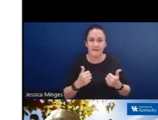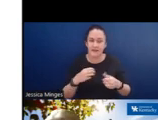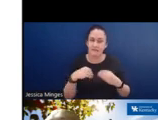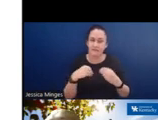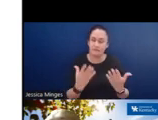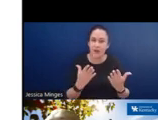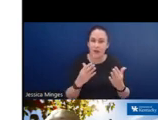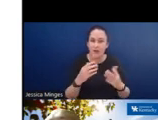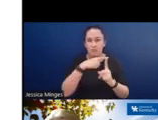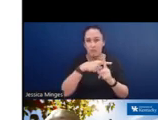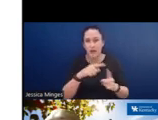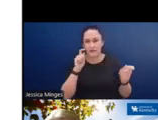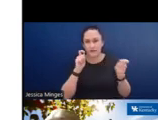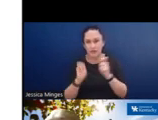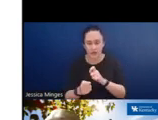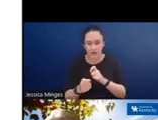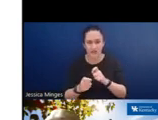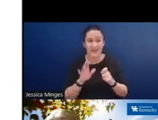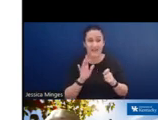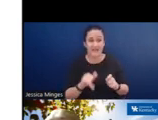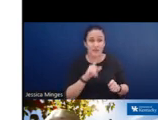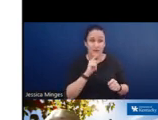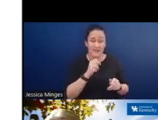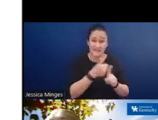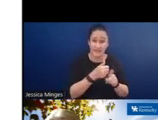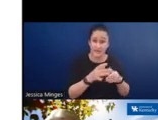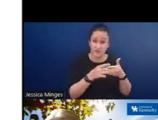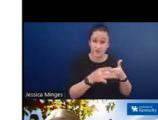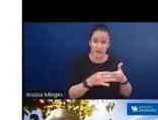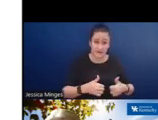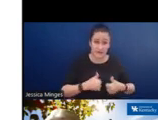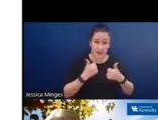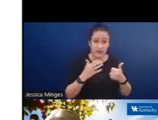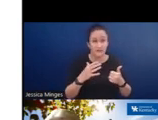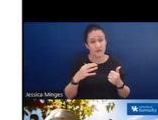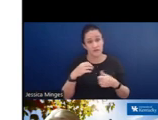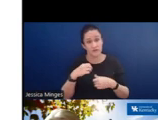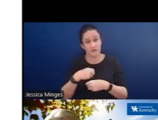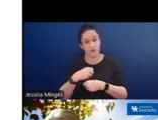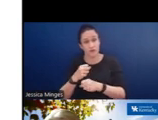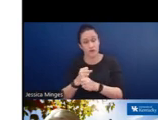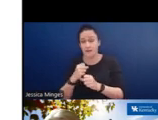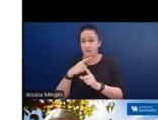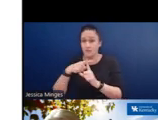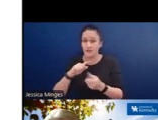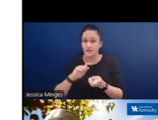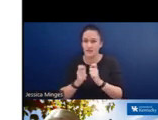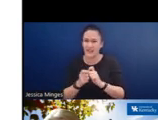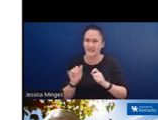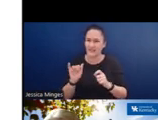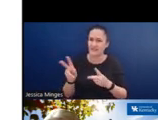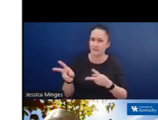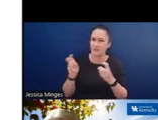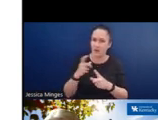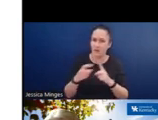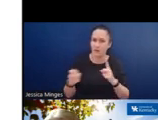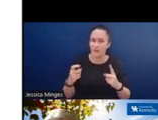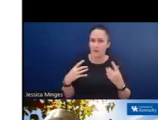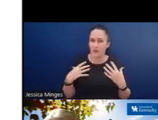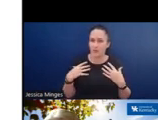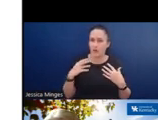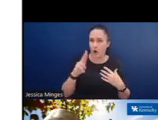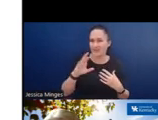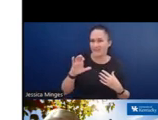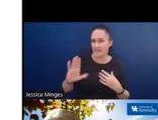and positive change really comes out of the recovery language of the recovery community center.